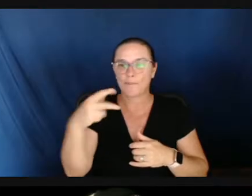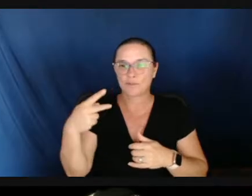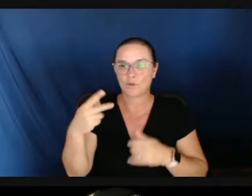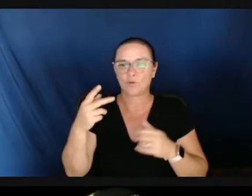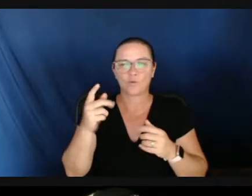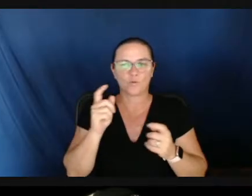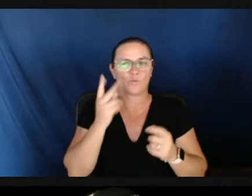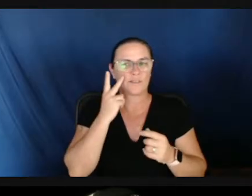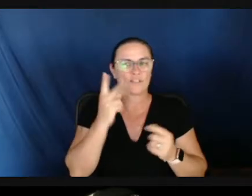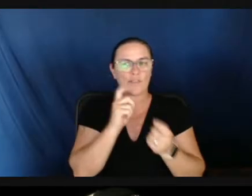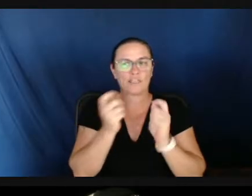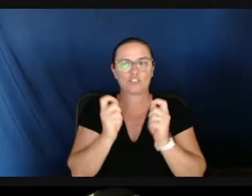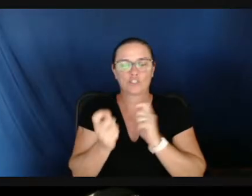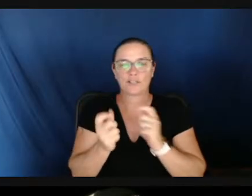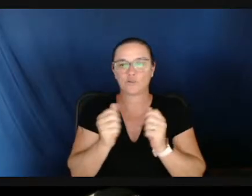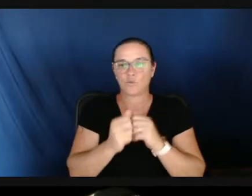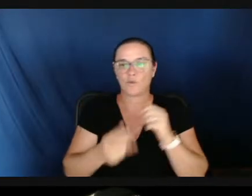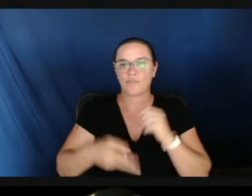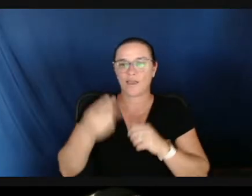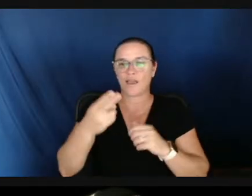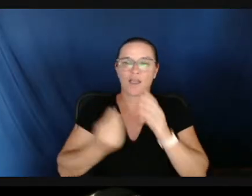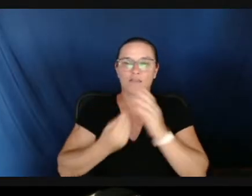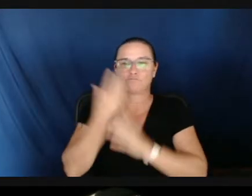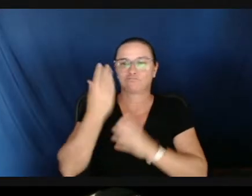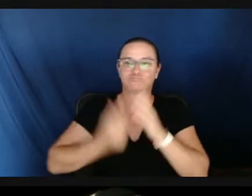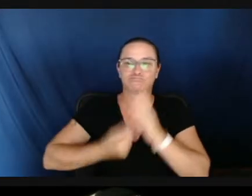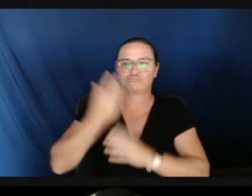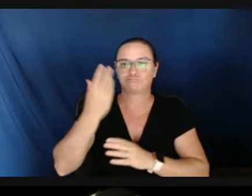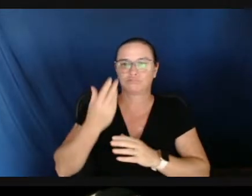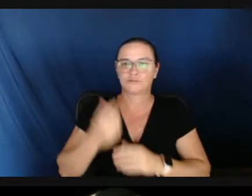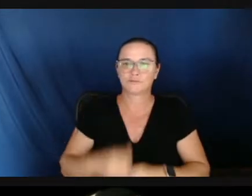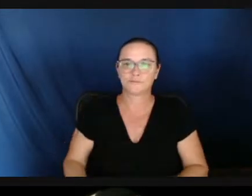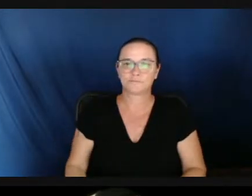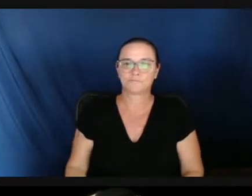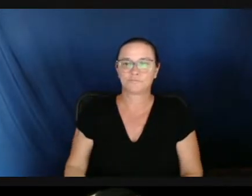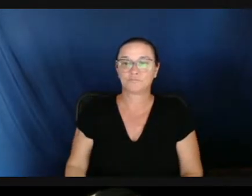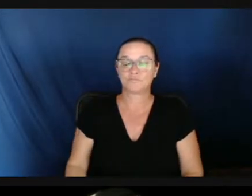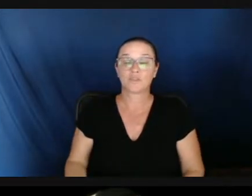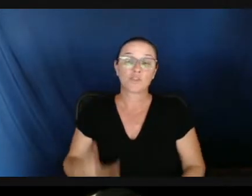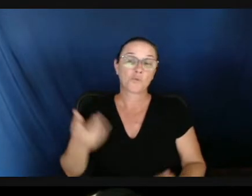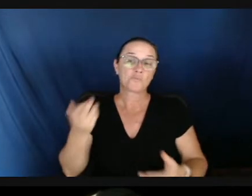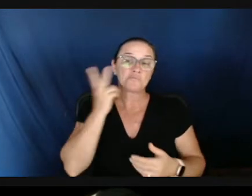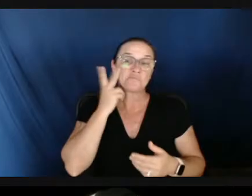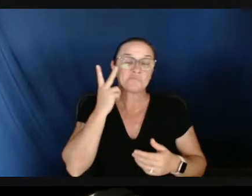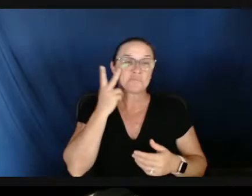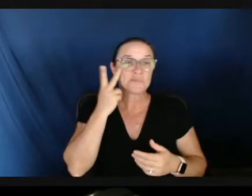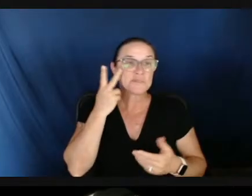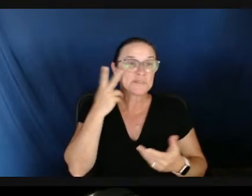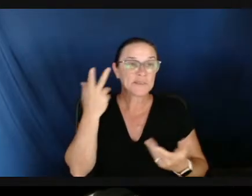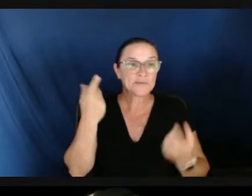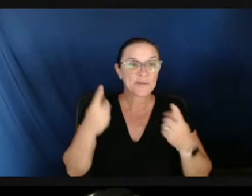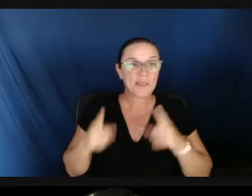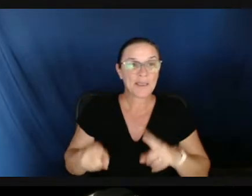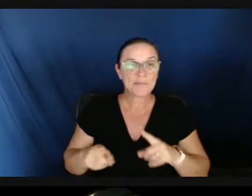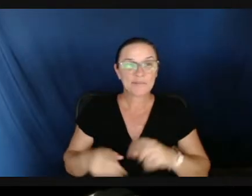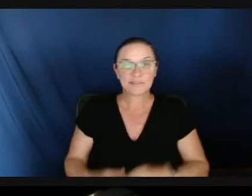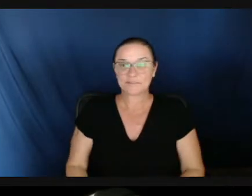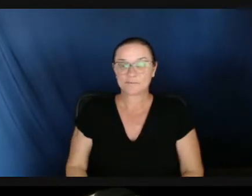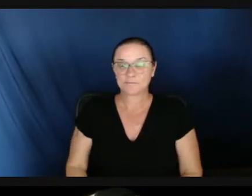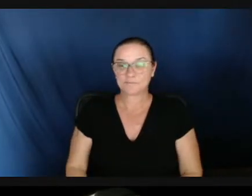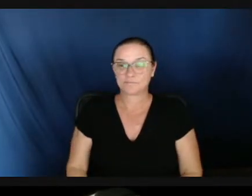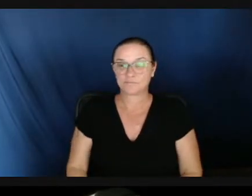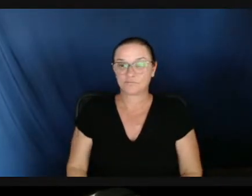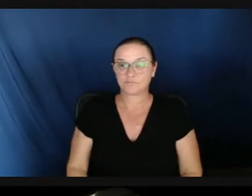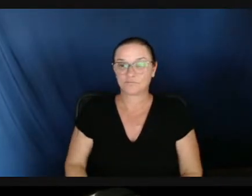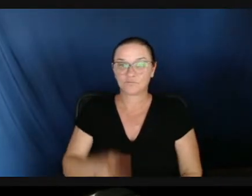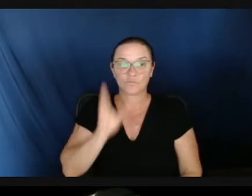saw following the high fountains of 15 and 16. So that's something to keep an eye out for, and to be